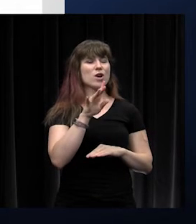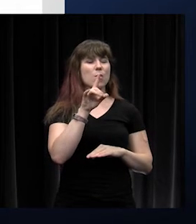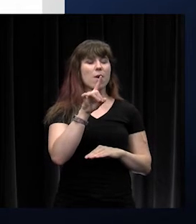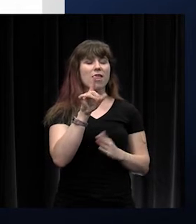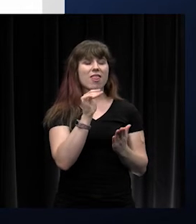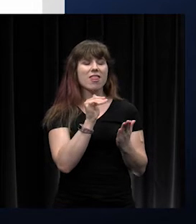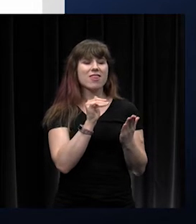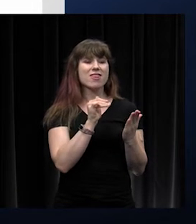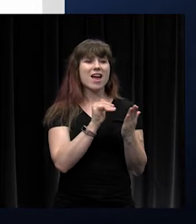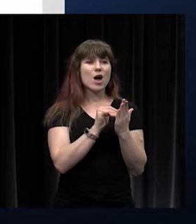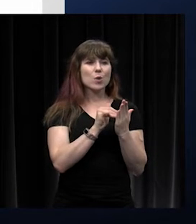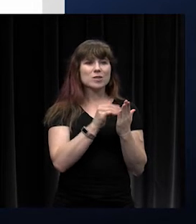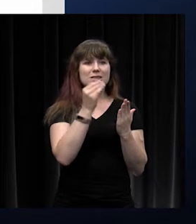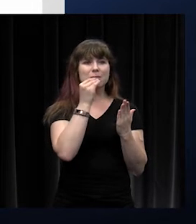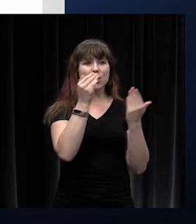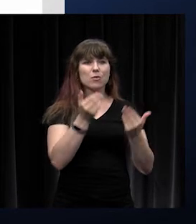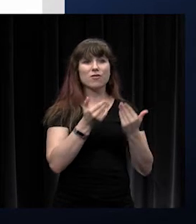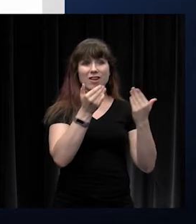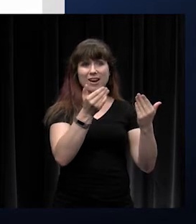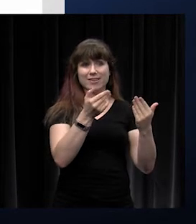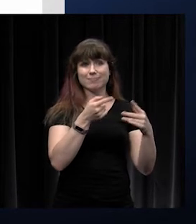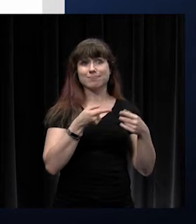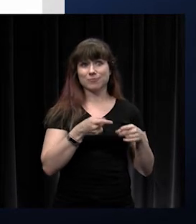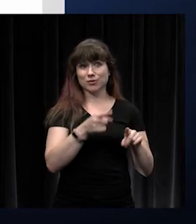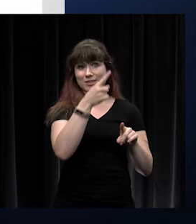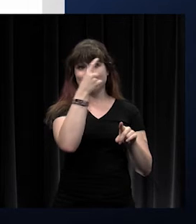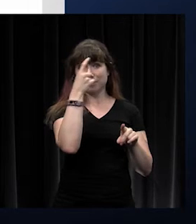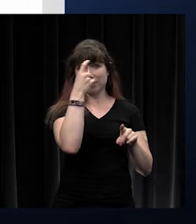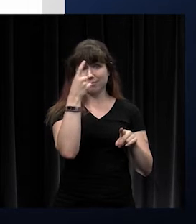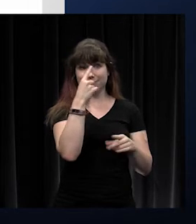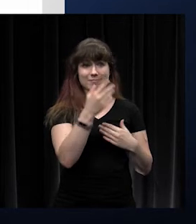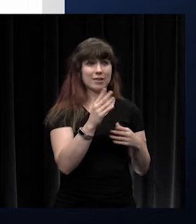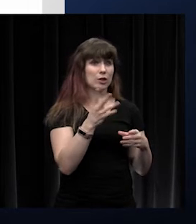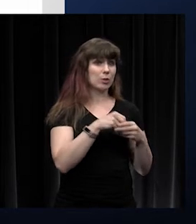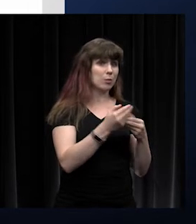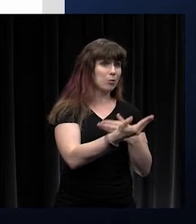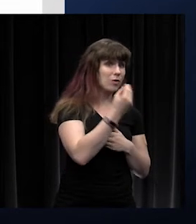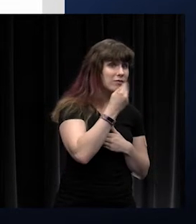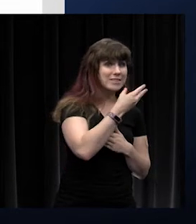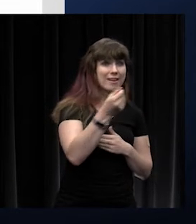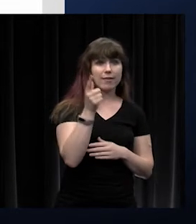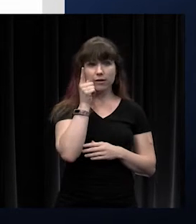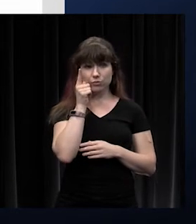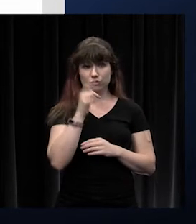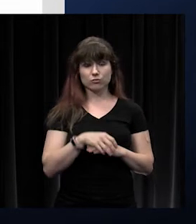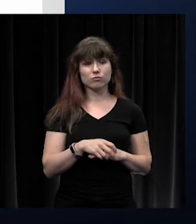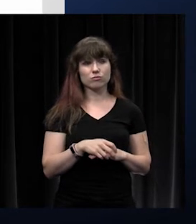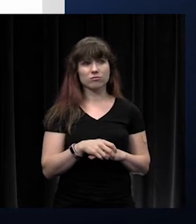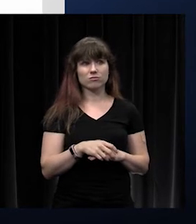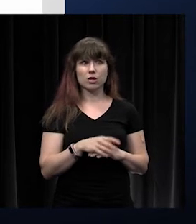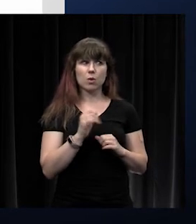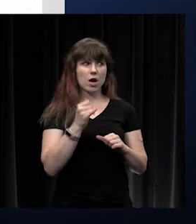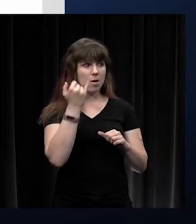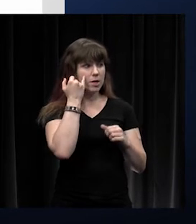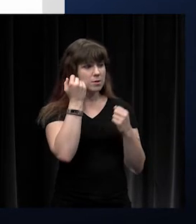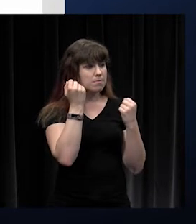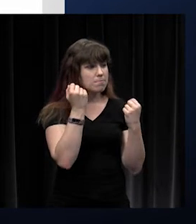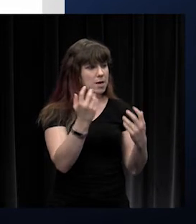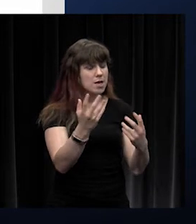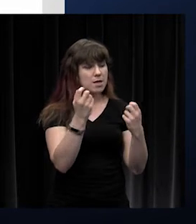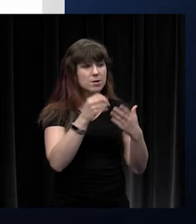meals during the summer, breakfast and lunch. And you can imagine how many students were able to eat and feel good